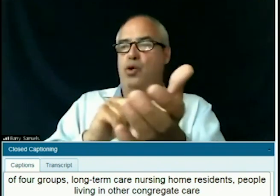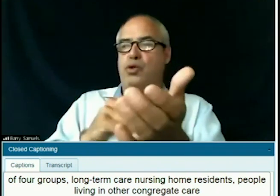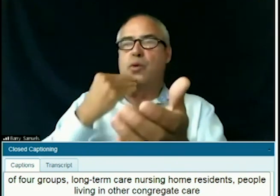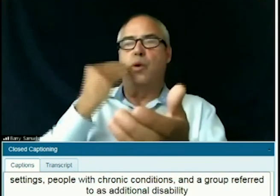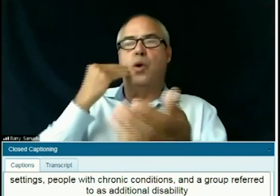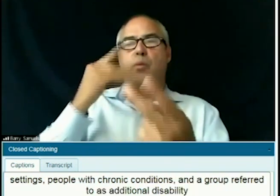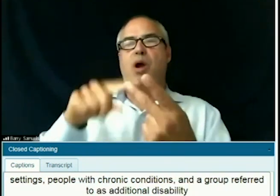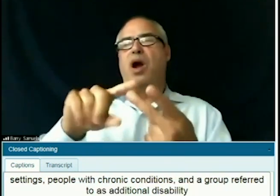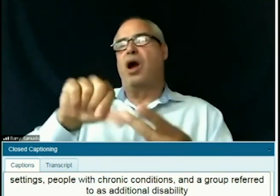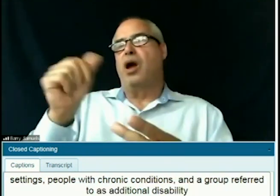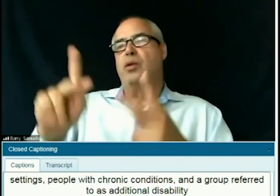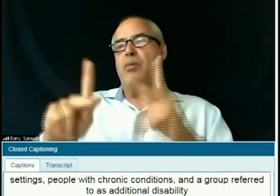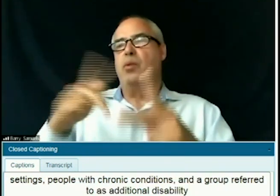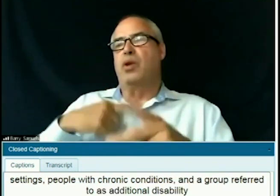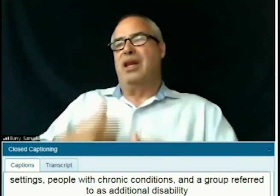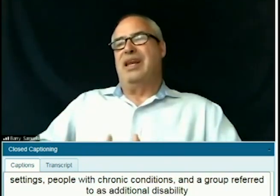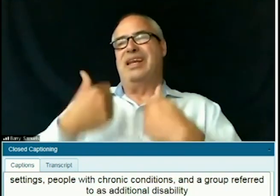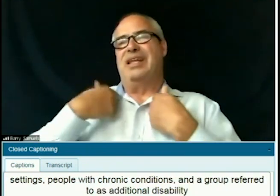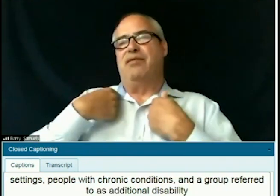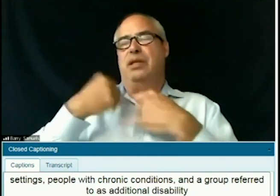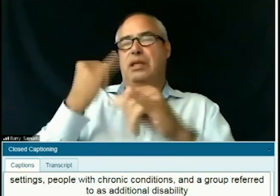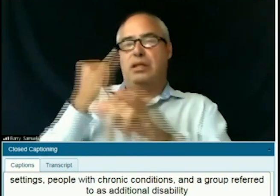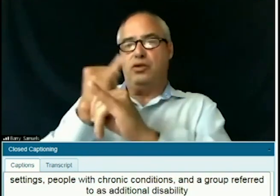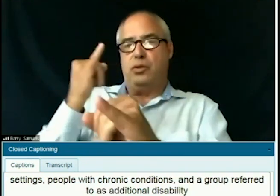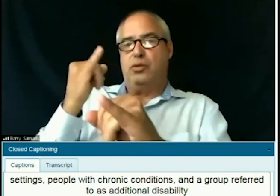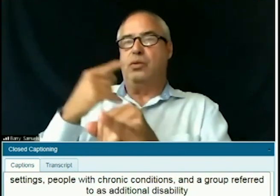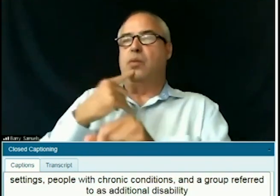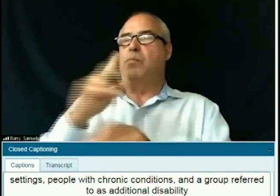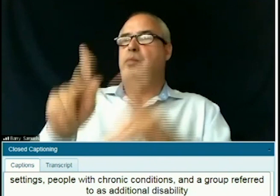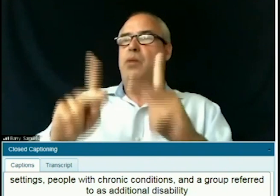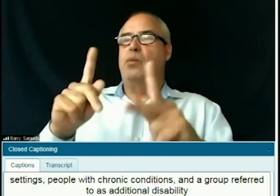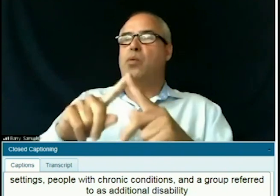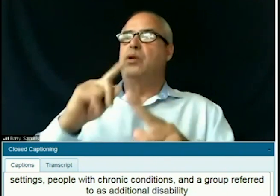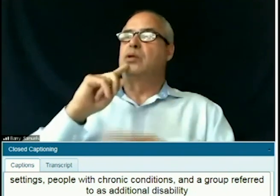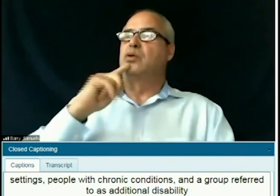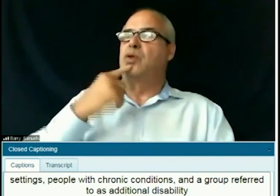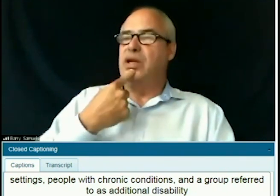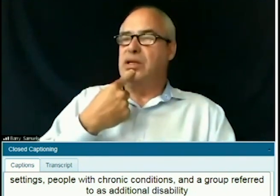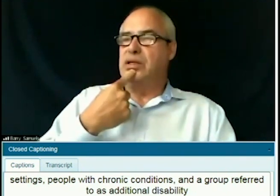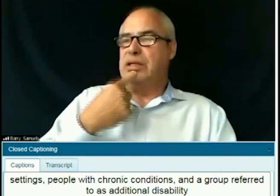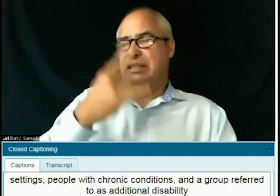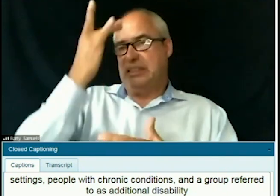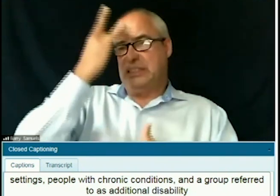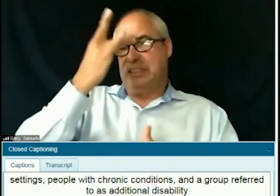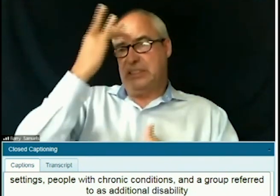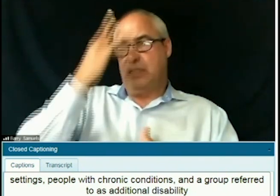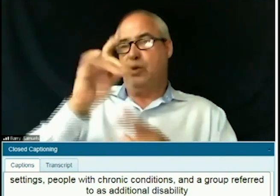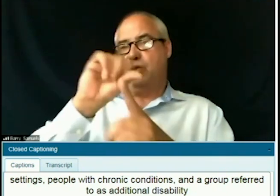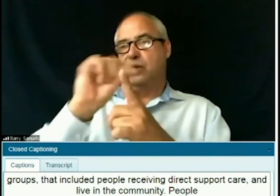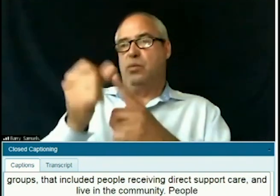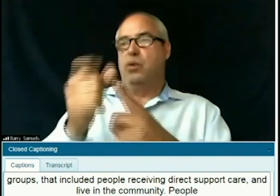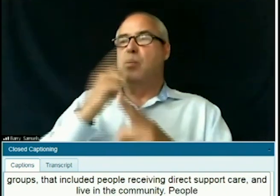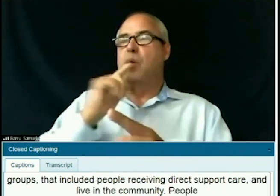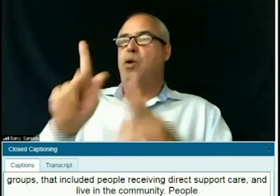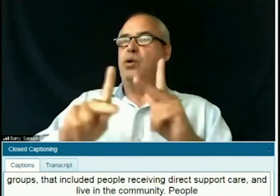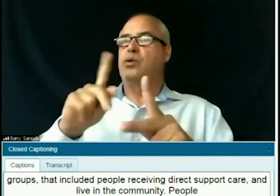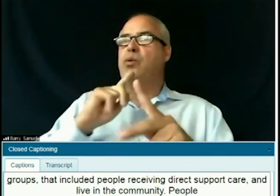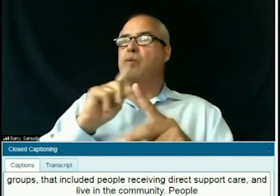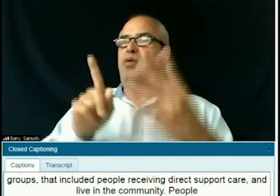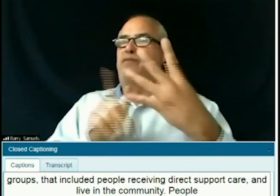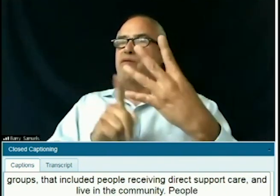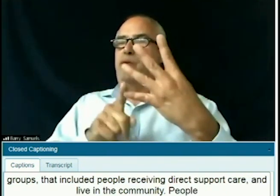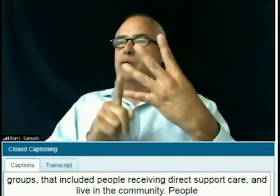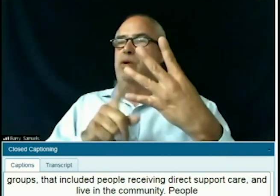care settings, people with chronic conditions, and a group we referred to as additional disability groups